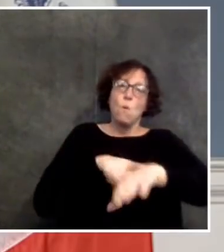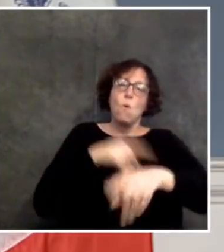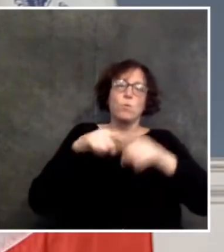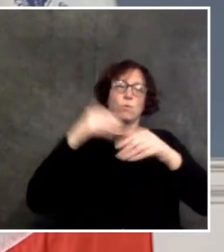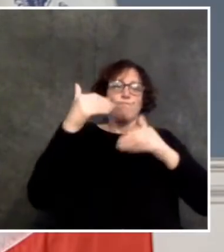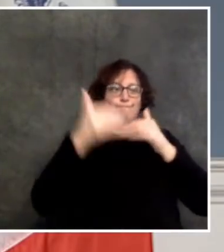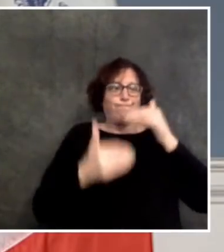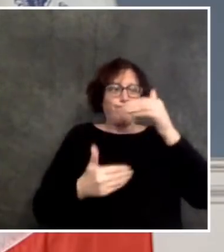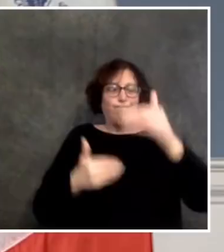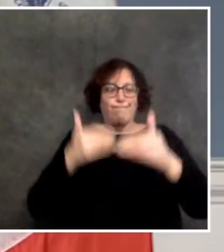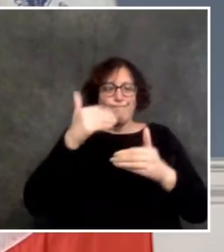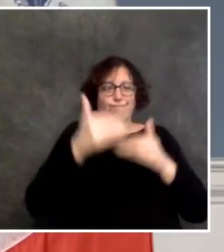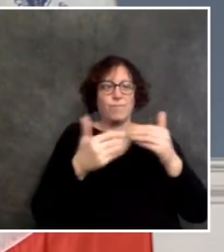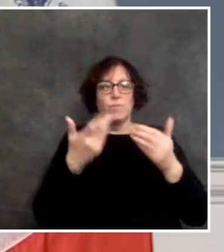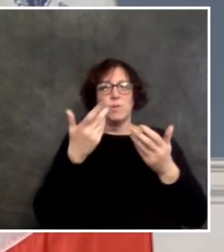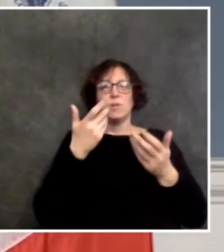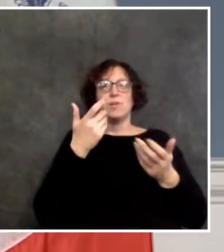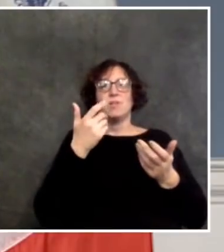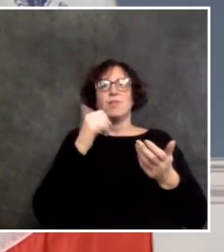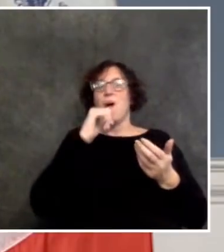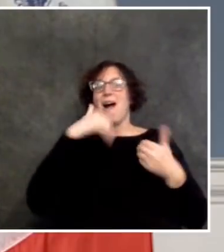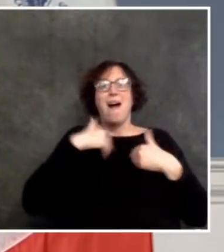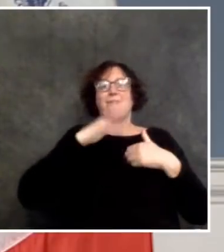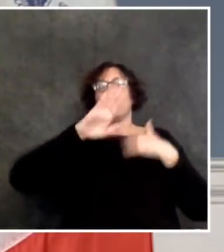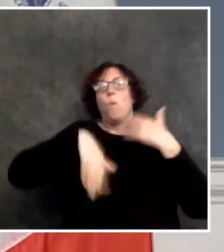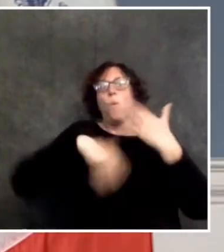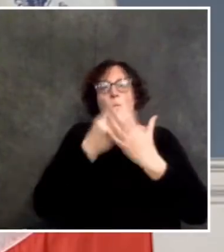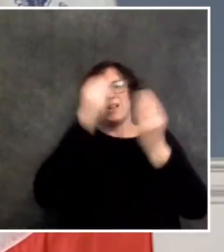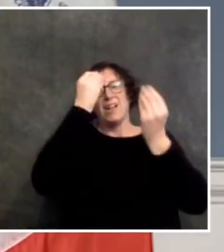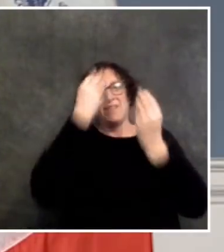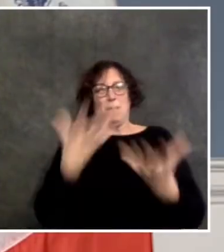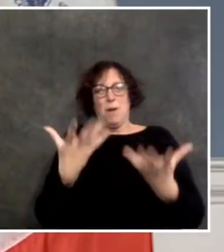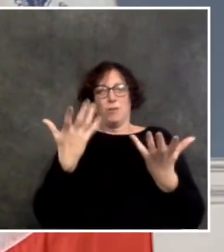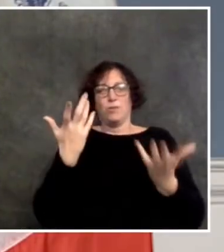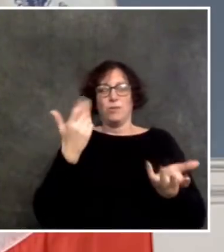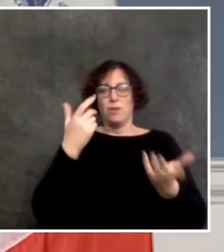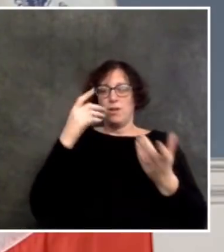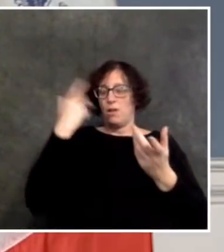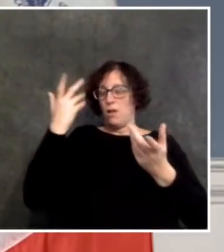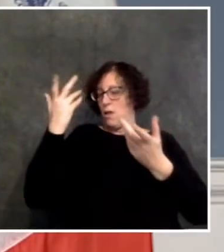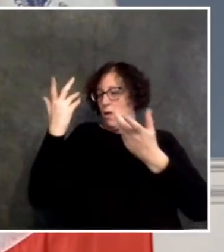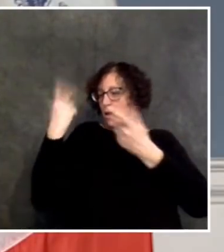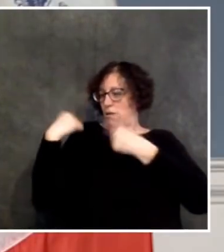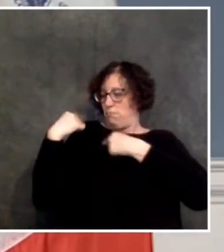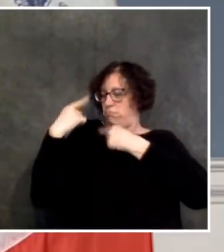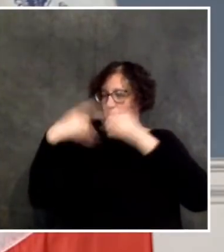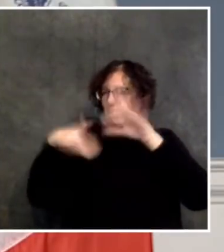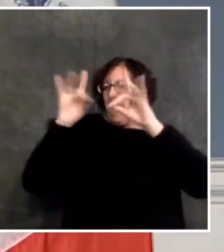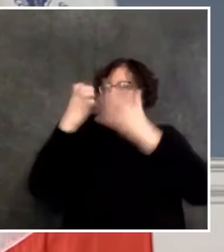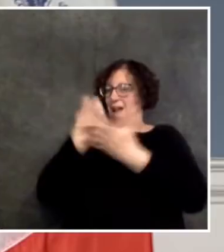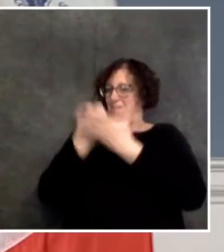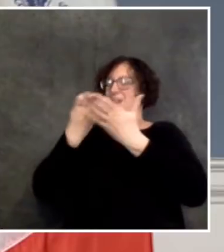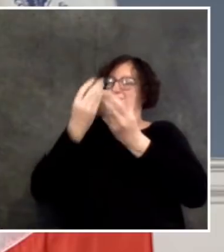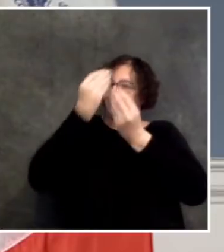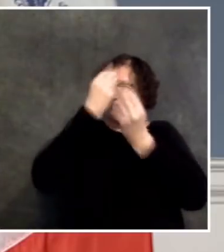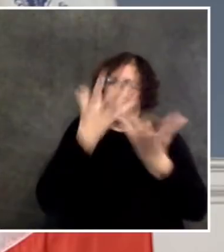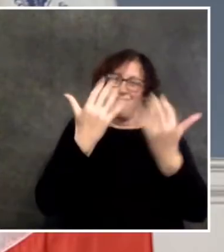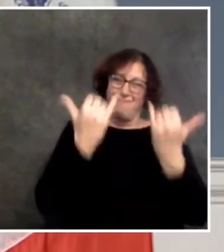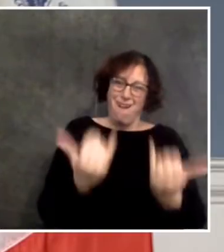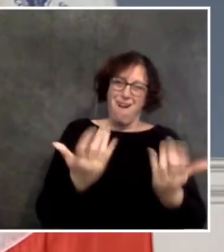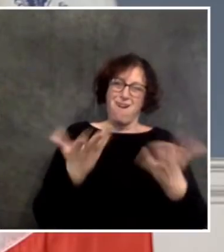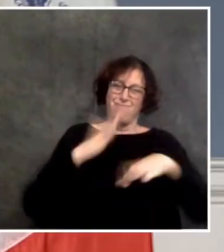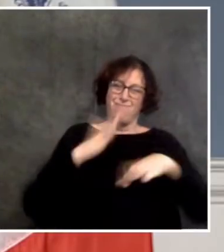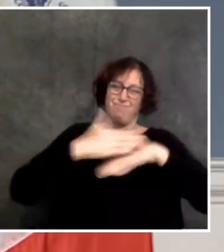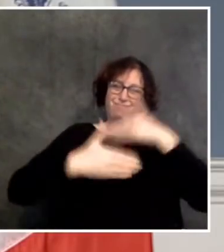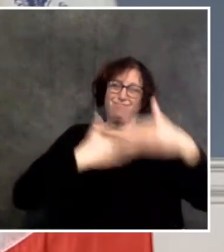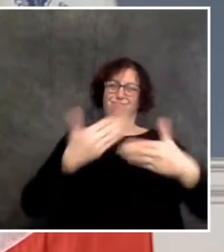have. But what's abundantly clear is literally only in the last day or two did our healthcare leadership come to